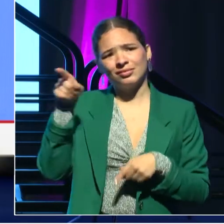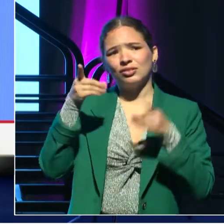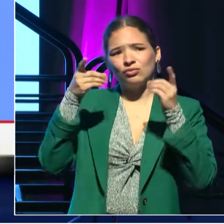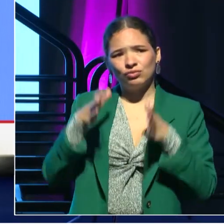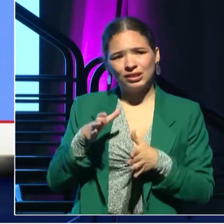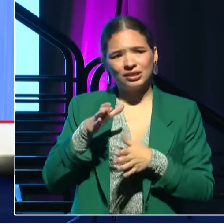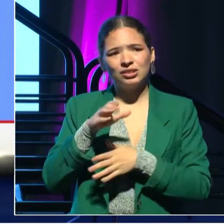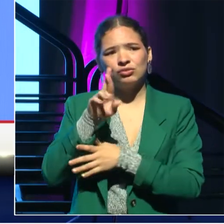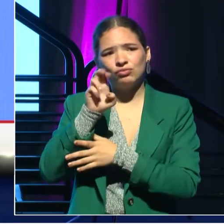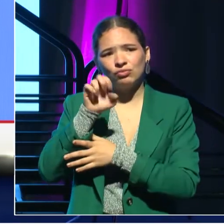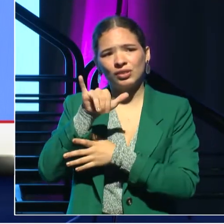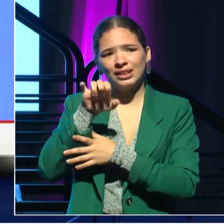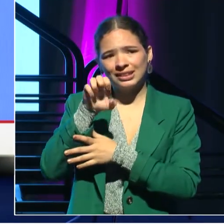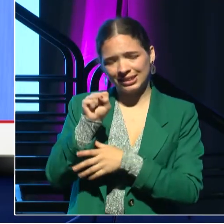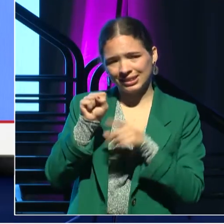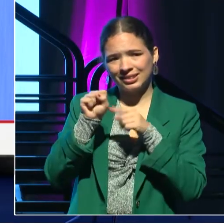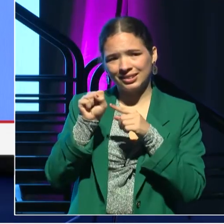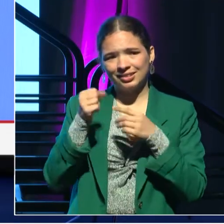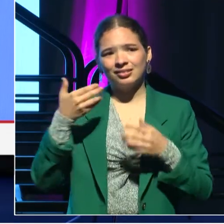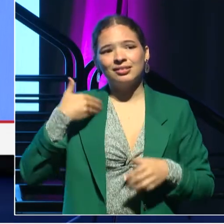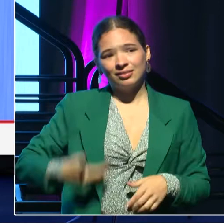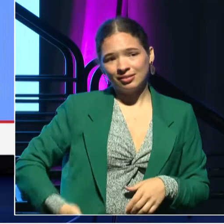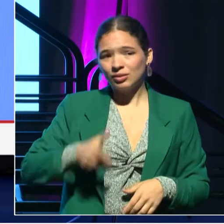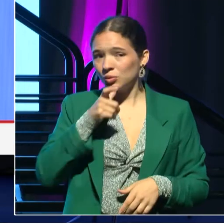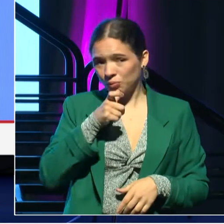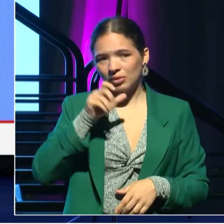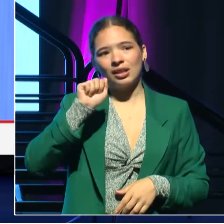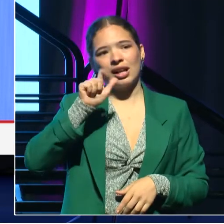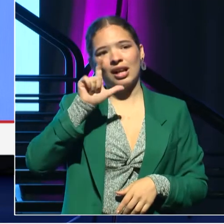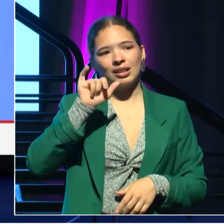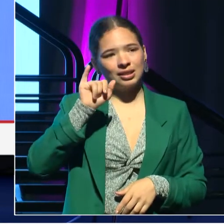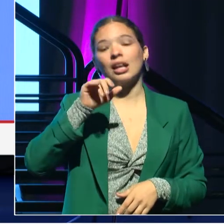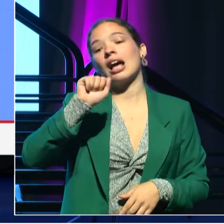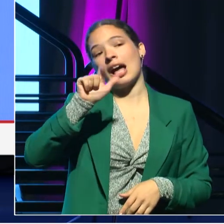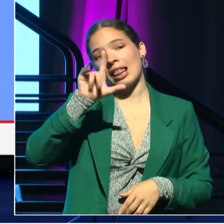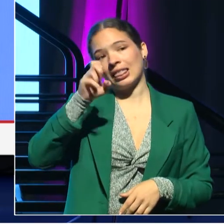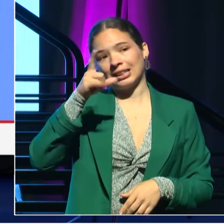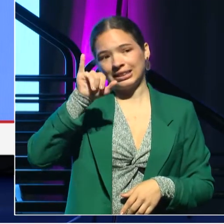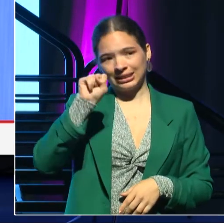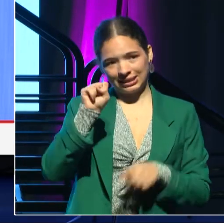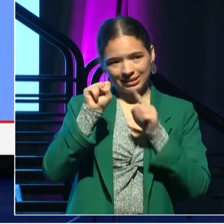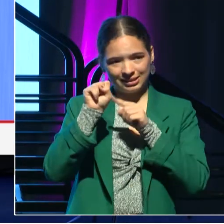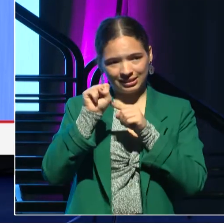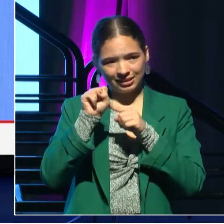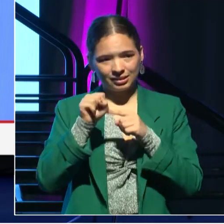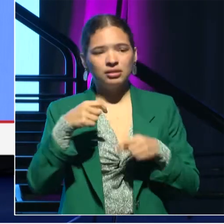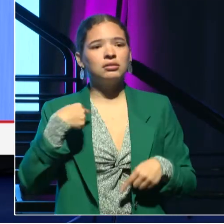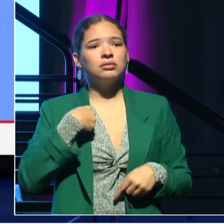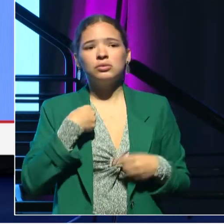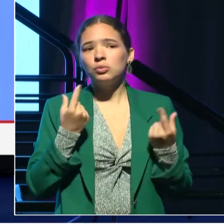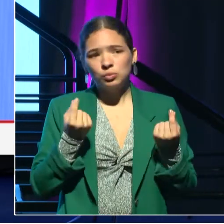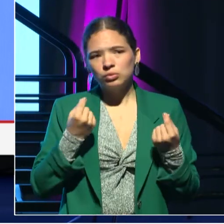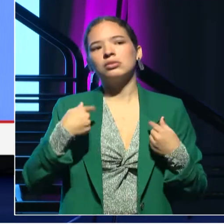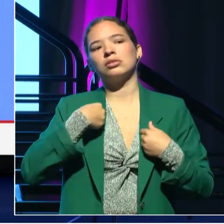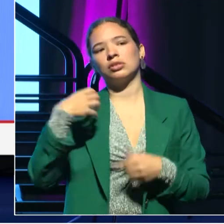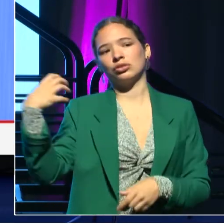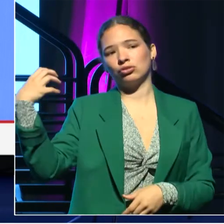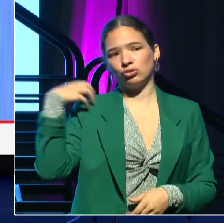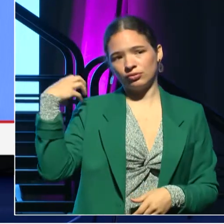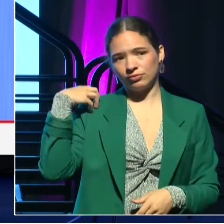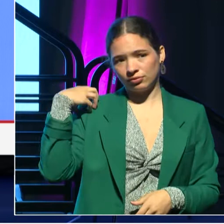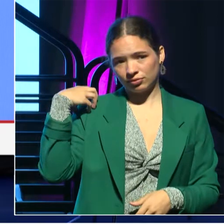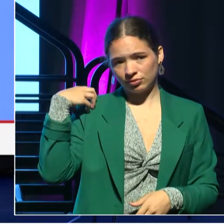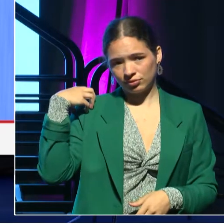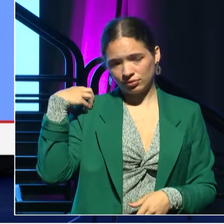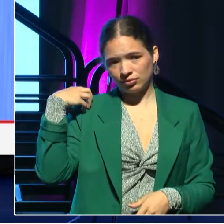mentioned, my name is Alexis Squire, and I have the distinct honor of serving as our city's Chief Service Officer and the Director